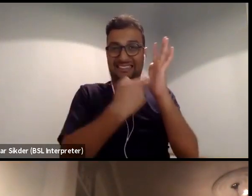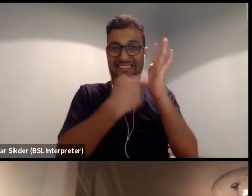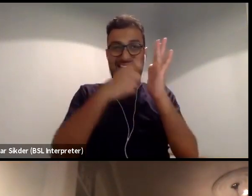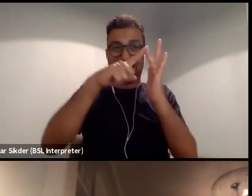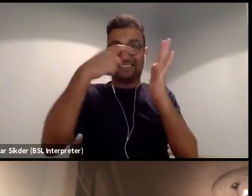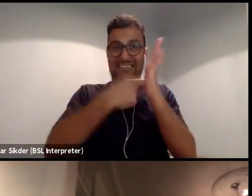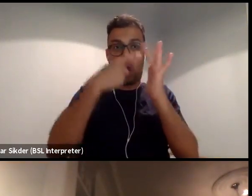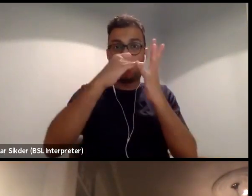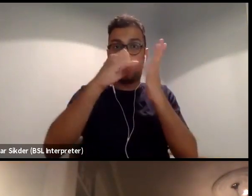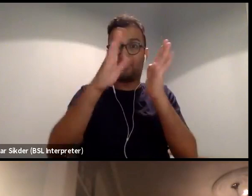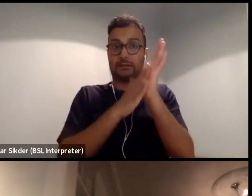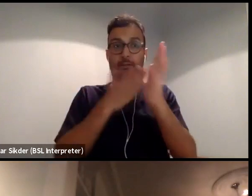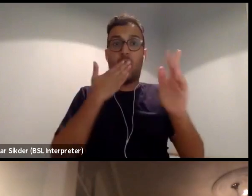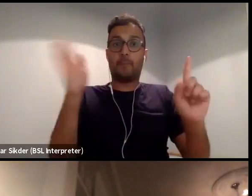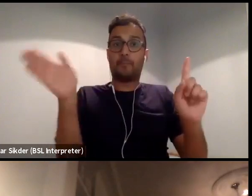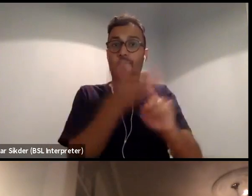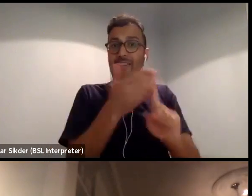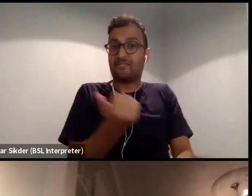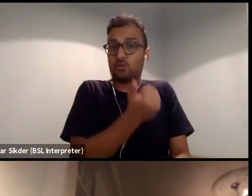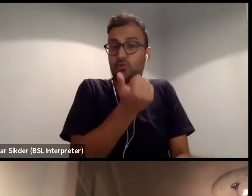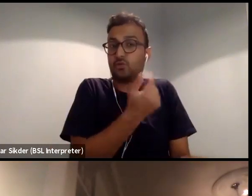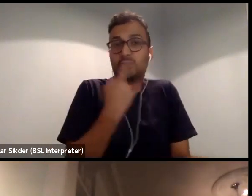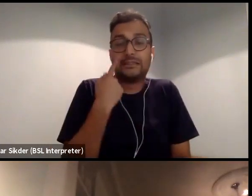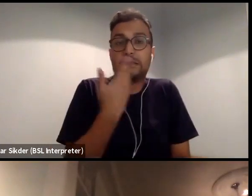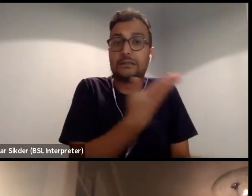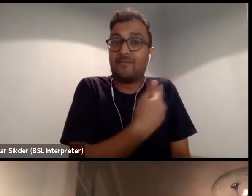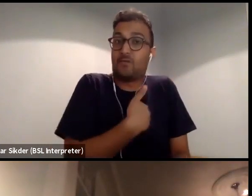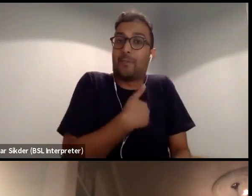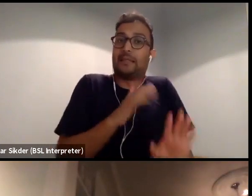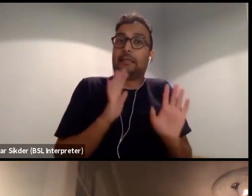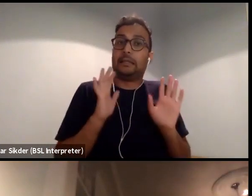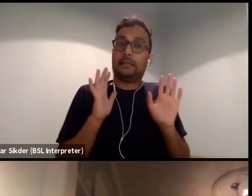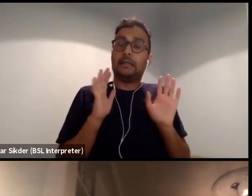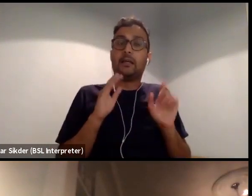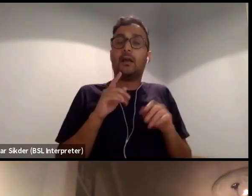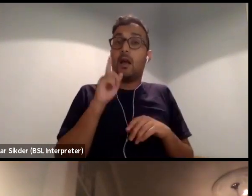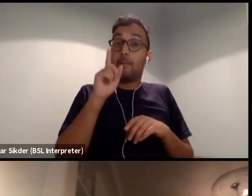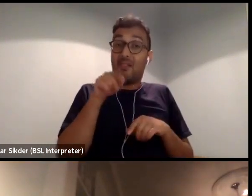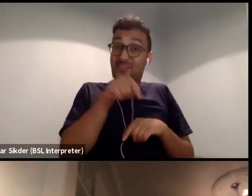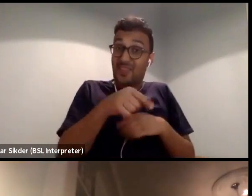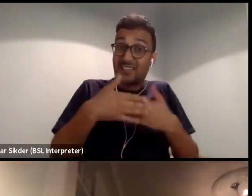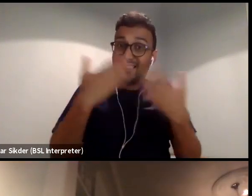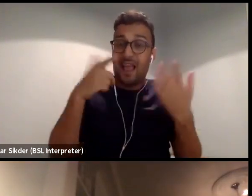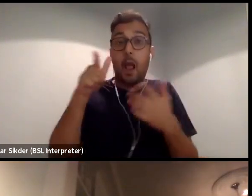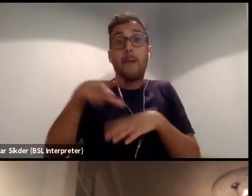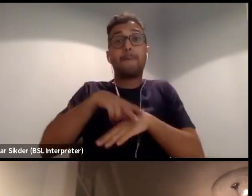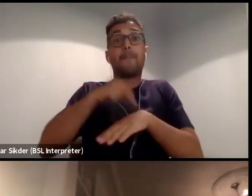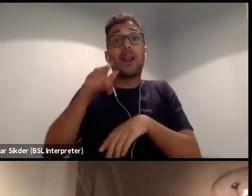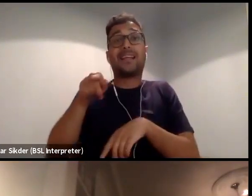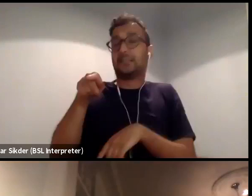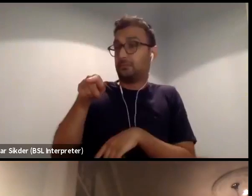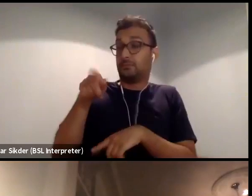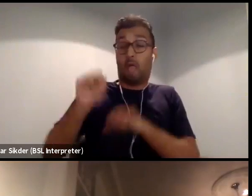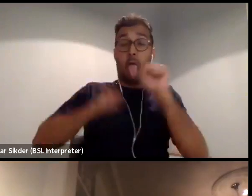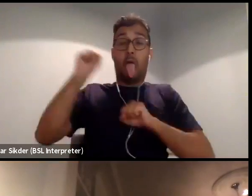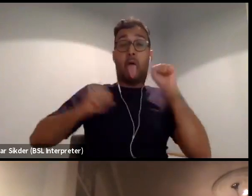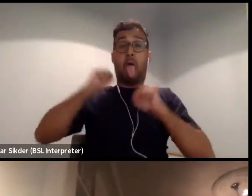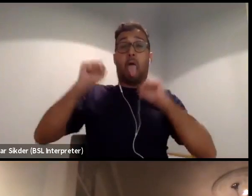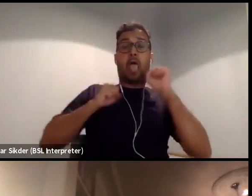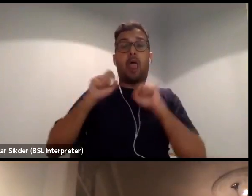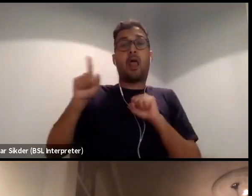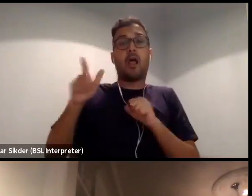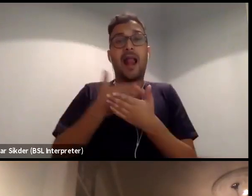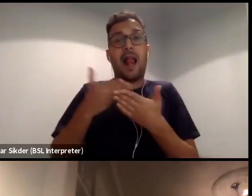that day, the police were very slow off the mark with the language, and there'll be a lot of criticism of